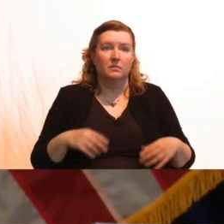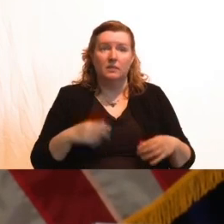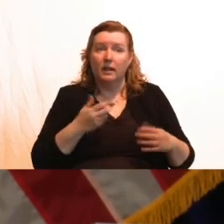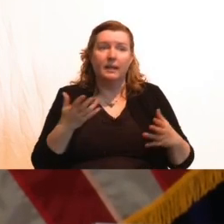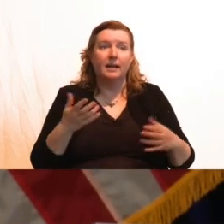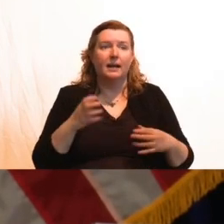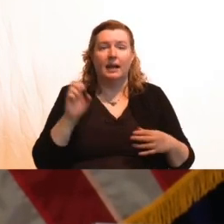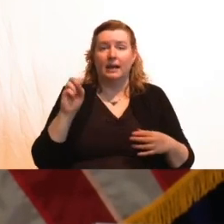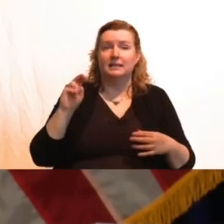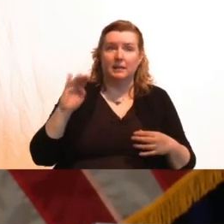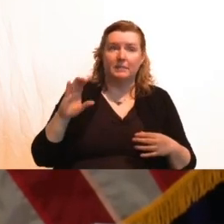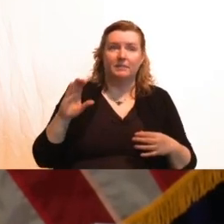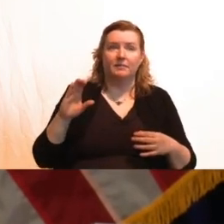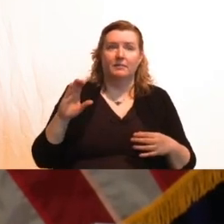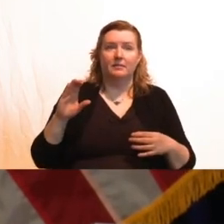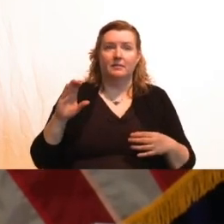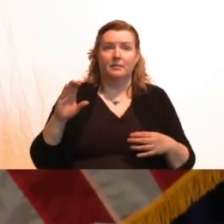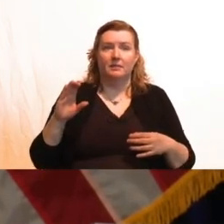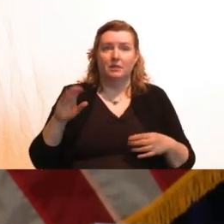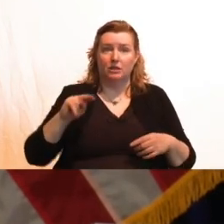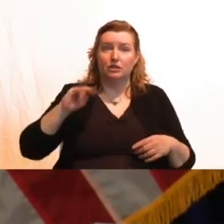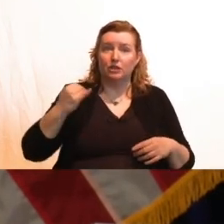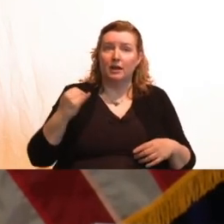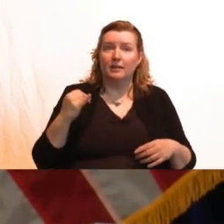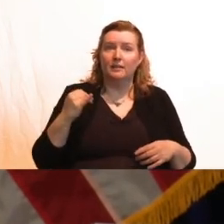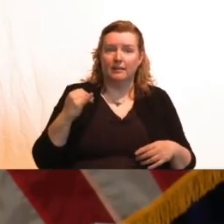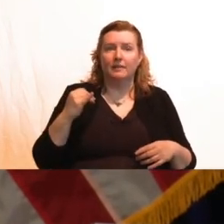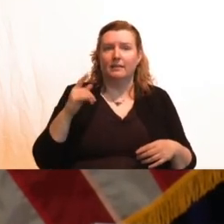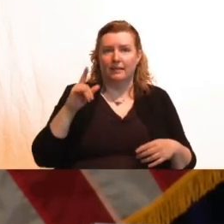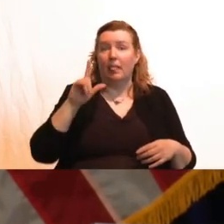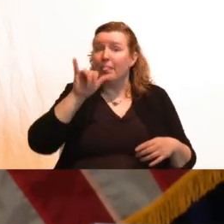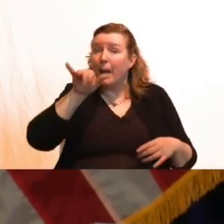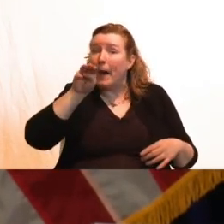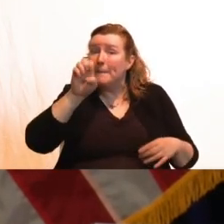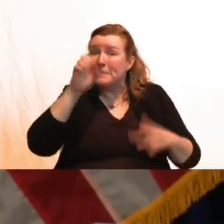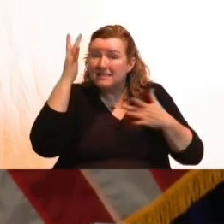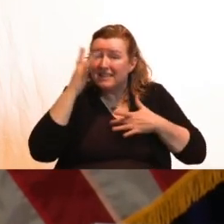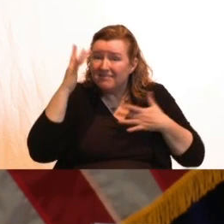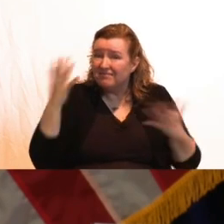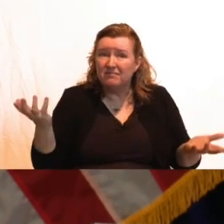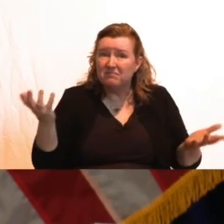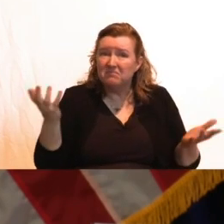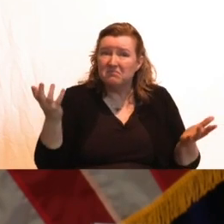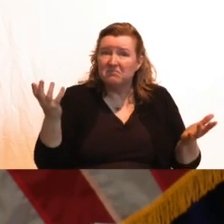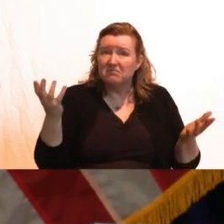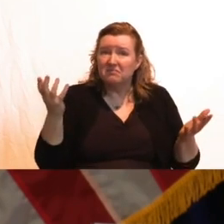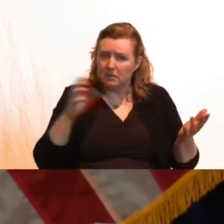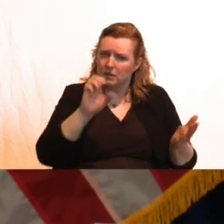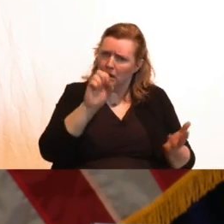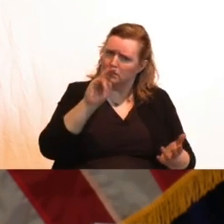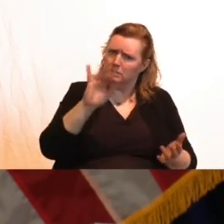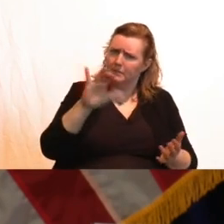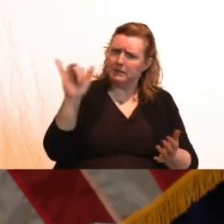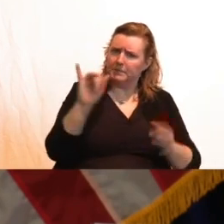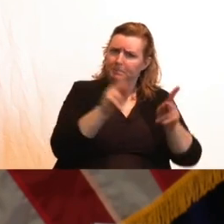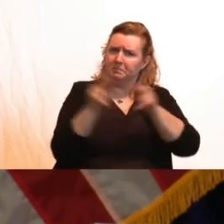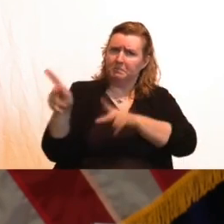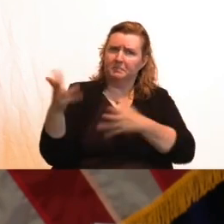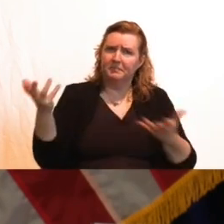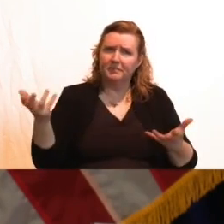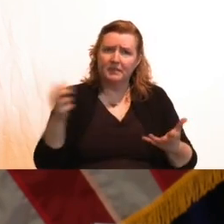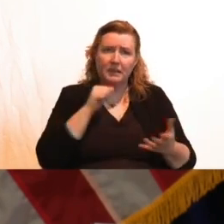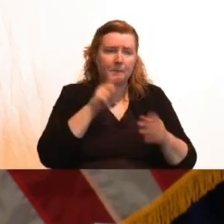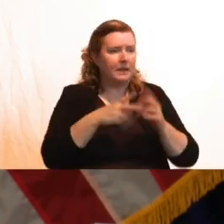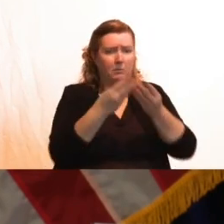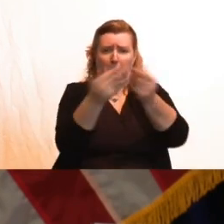Endemic doesn't mean gone. It doesn't mean that it is not going to cause us any issues again, but it does, at least to me, mean that